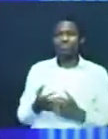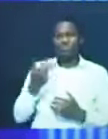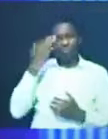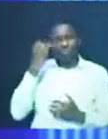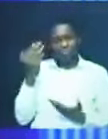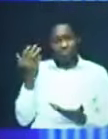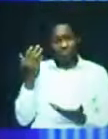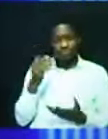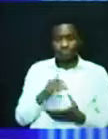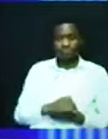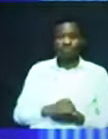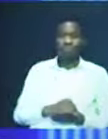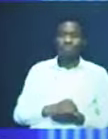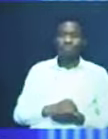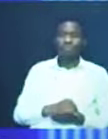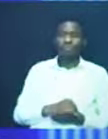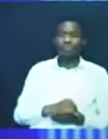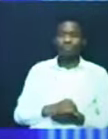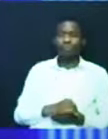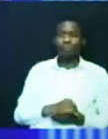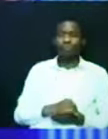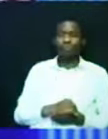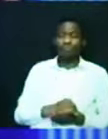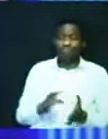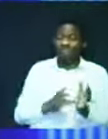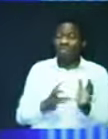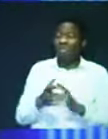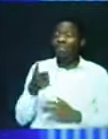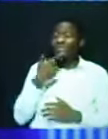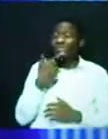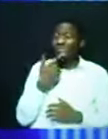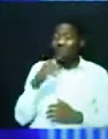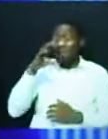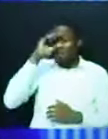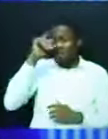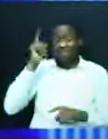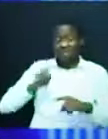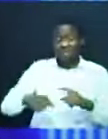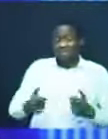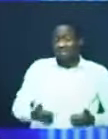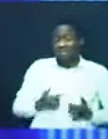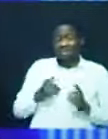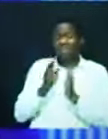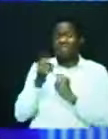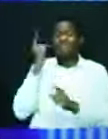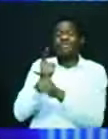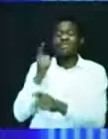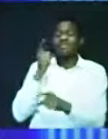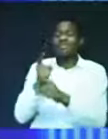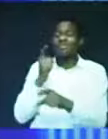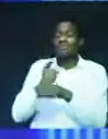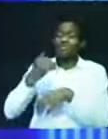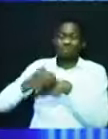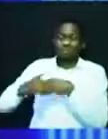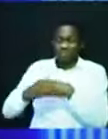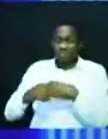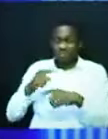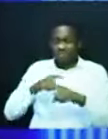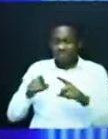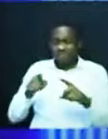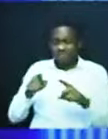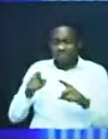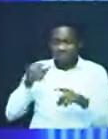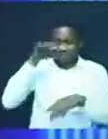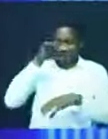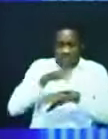Apart from what Jesus said, that man shall not live by bread alone, but by every word that proceeds. It means that in this life, it is not only